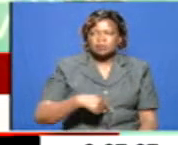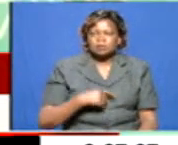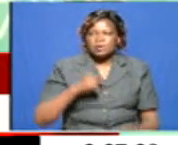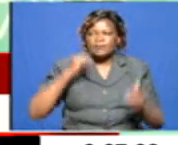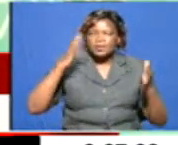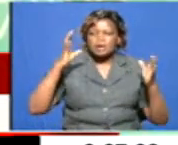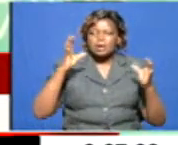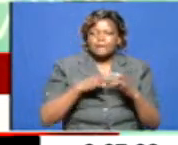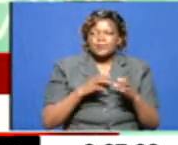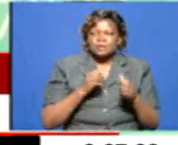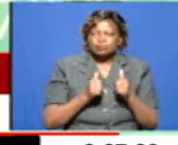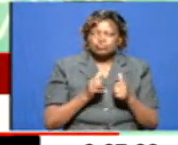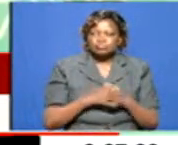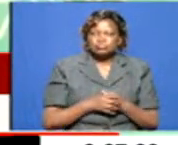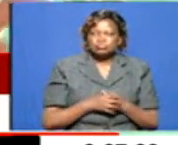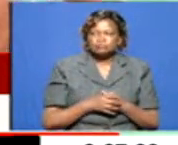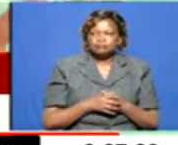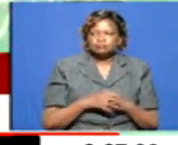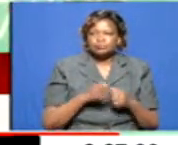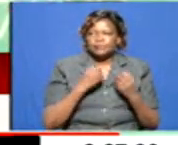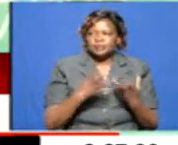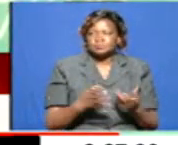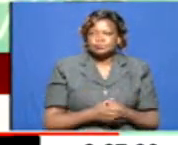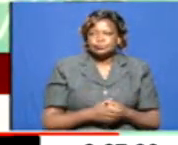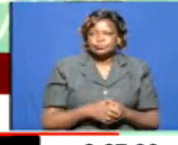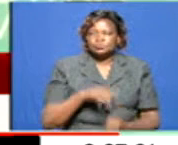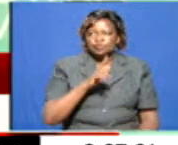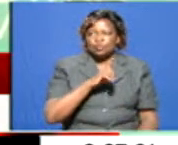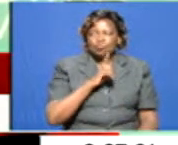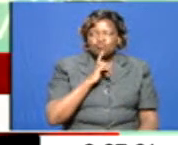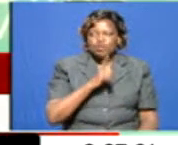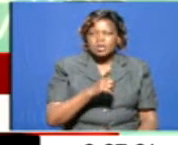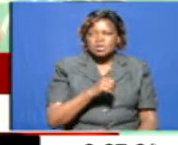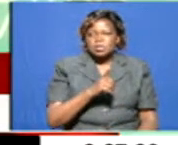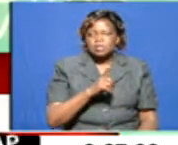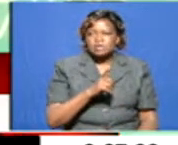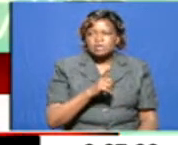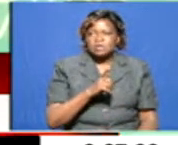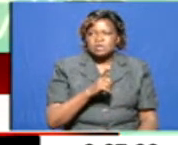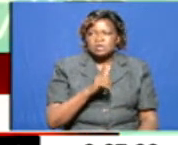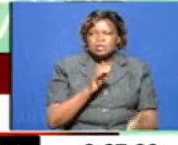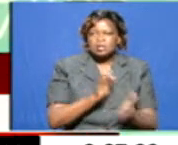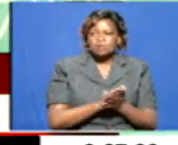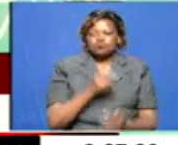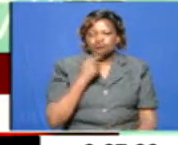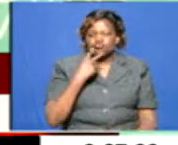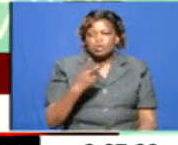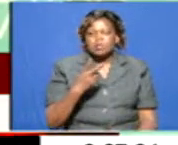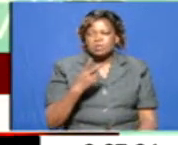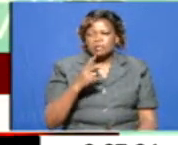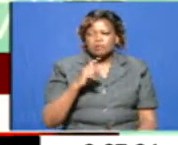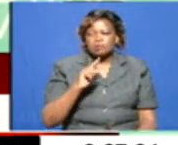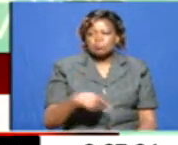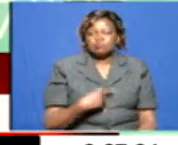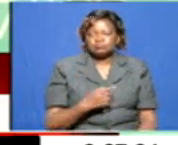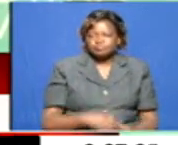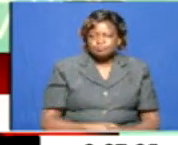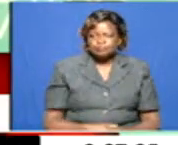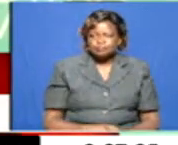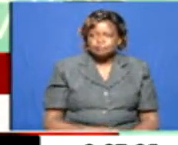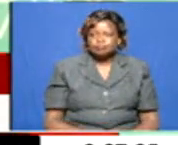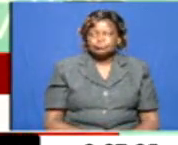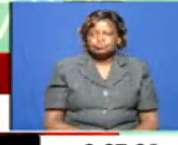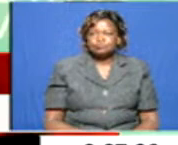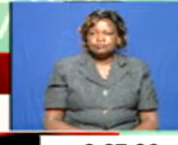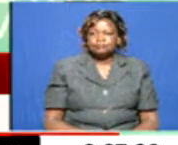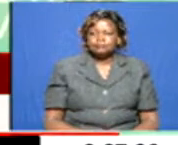companies, the stands are going to cost them between 100 and 200,000. We have many small businesses